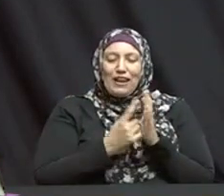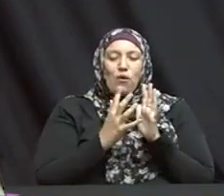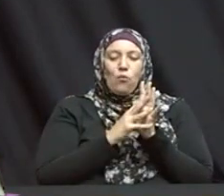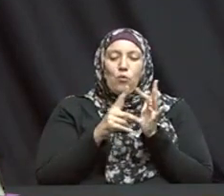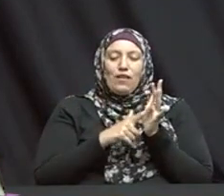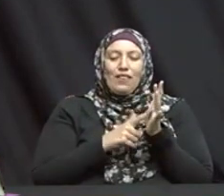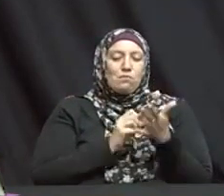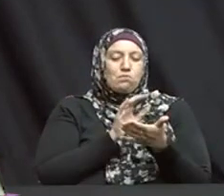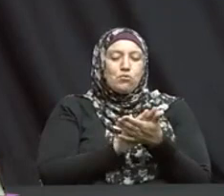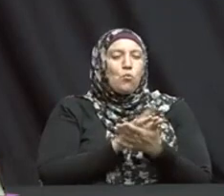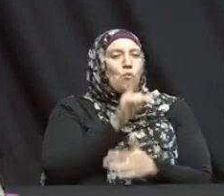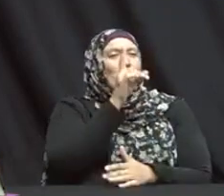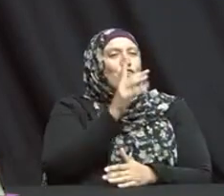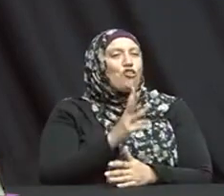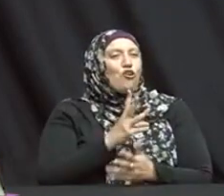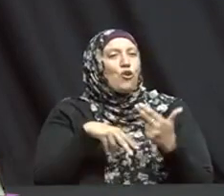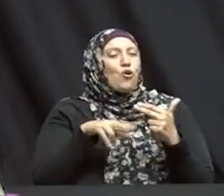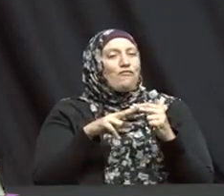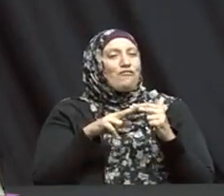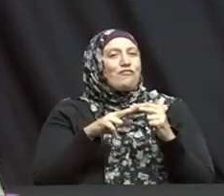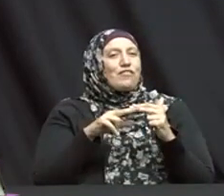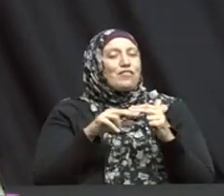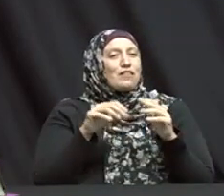we're talking about a scenario.